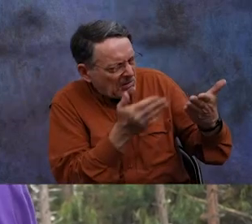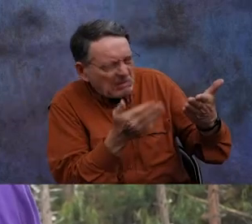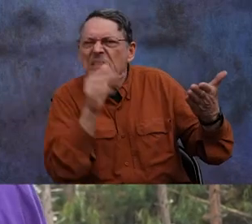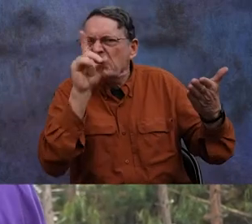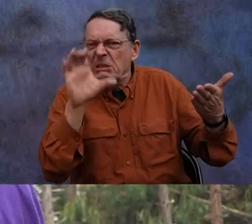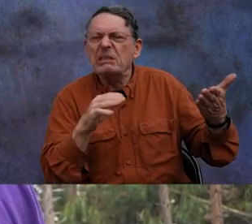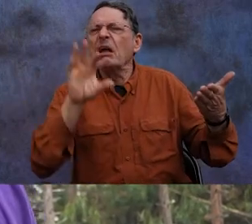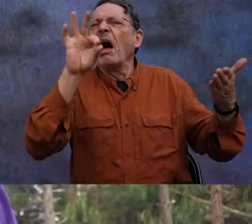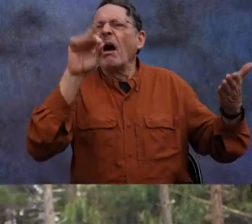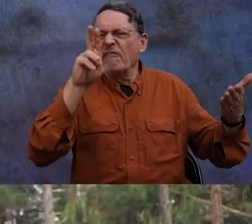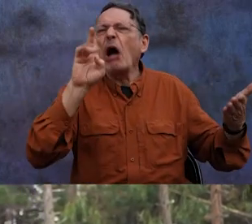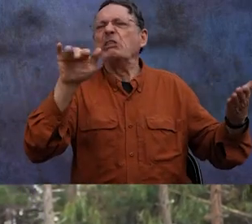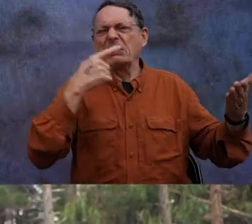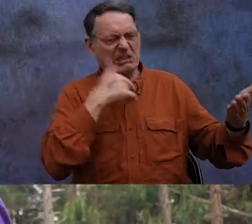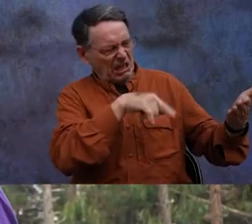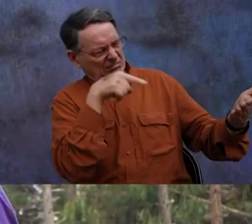Yeah, right. Yeah.